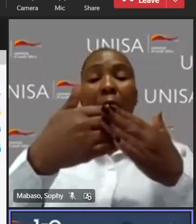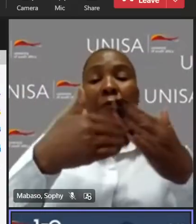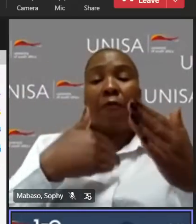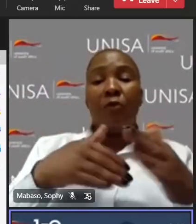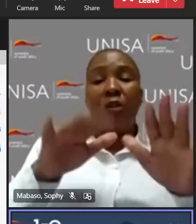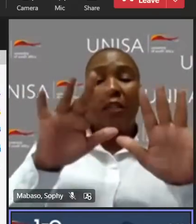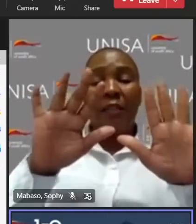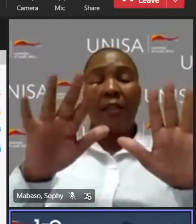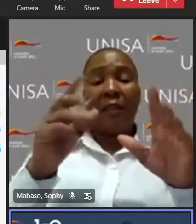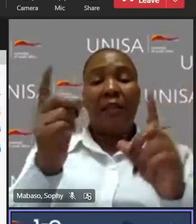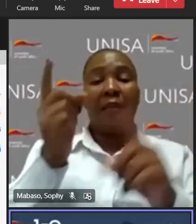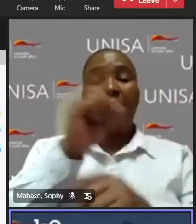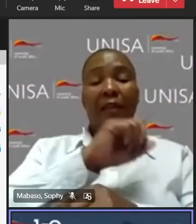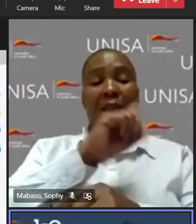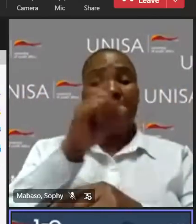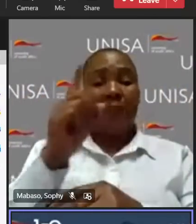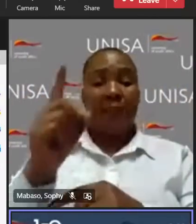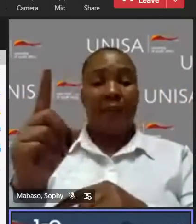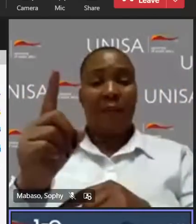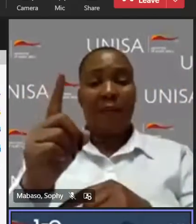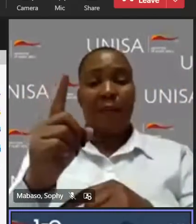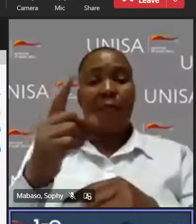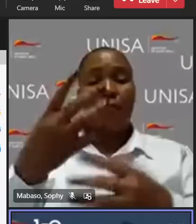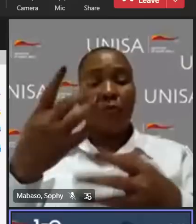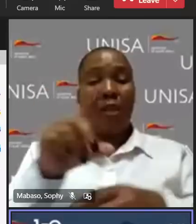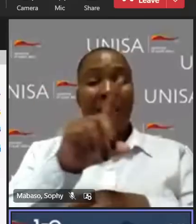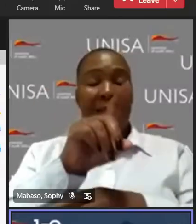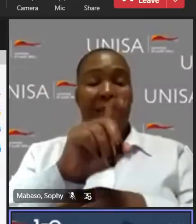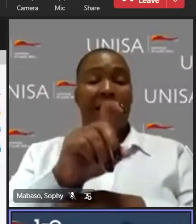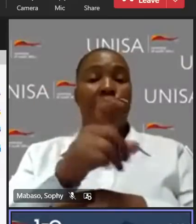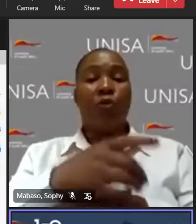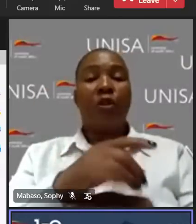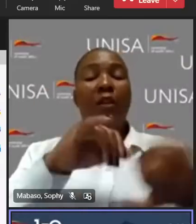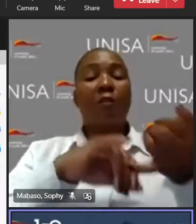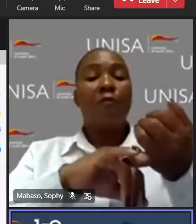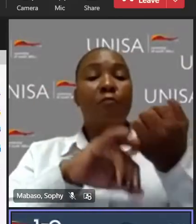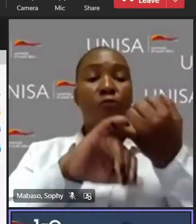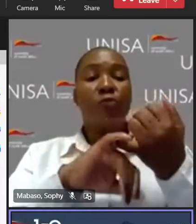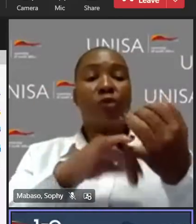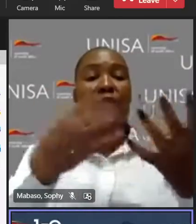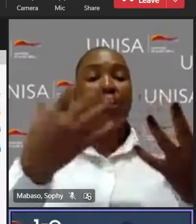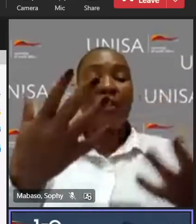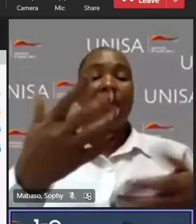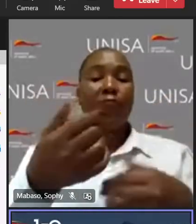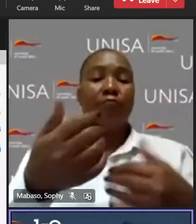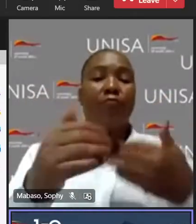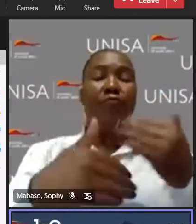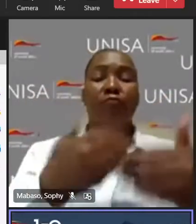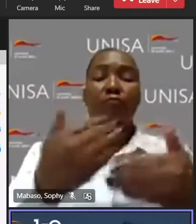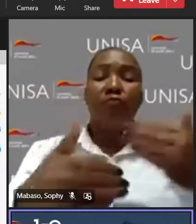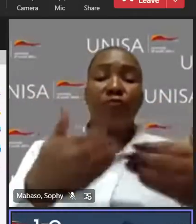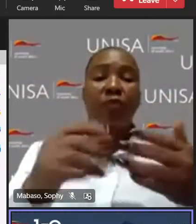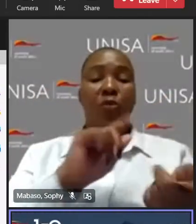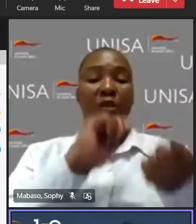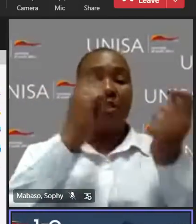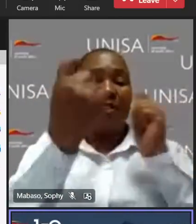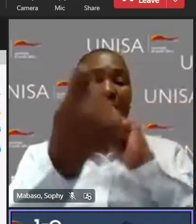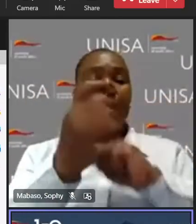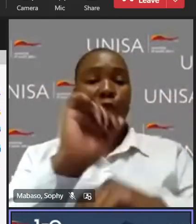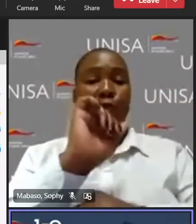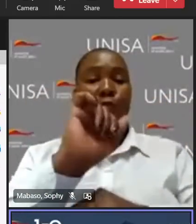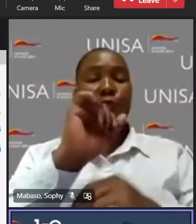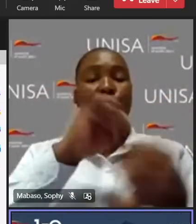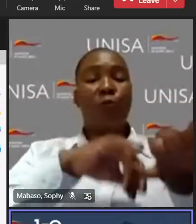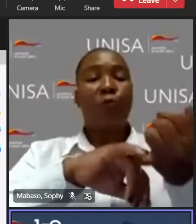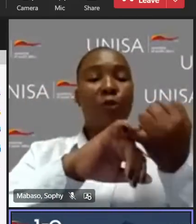registration period, simply click on the module. There would be a button to click on and to change your module